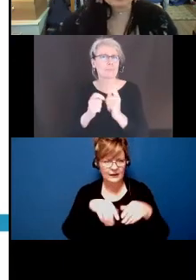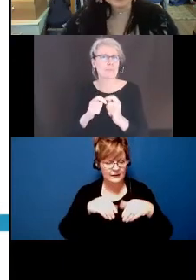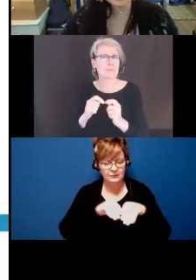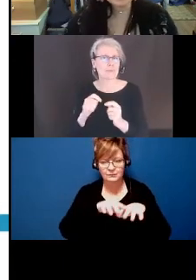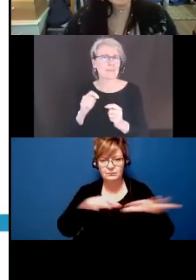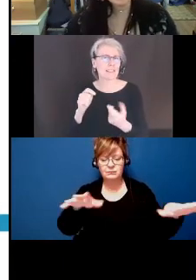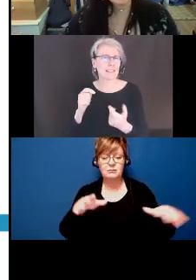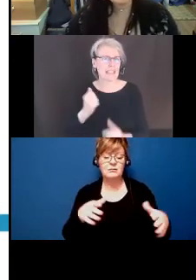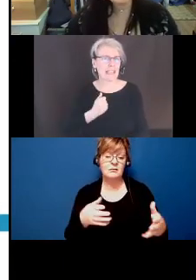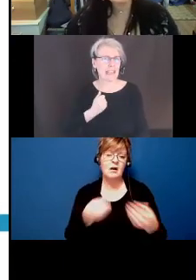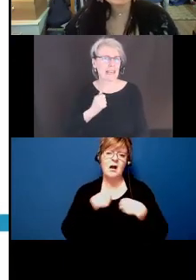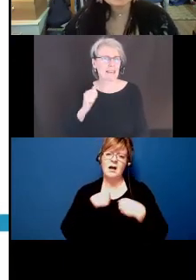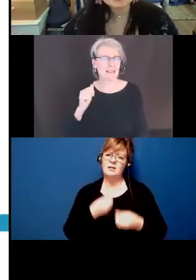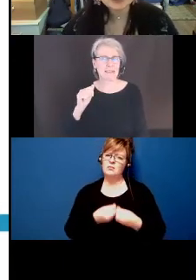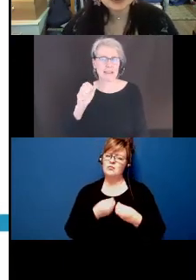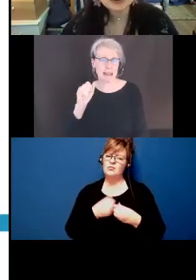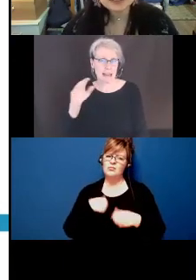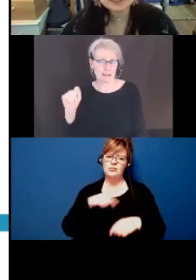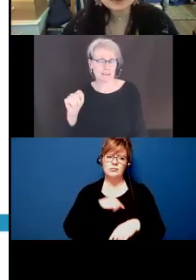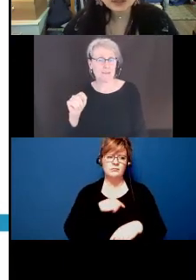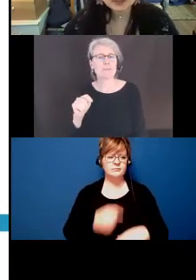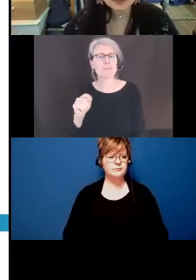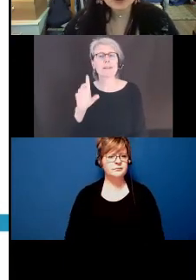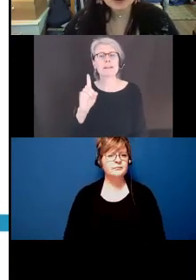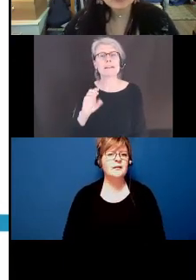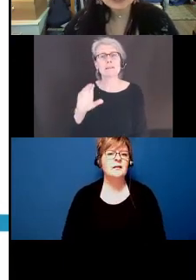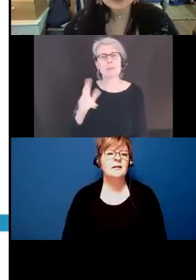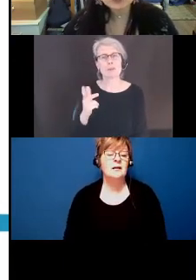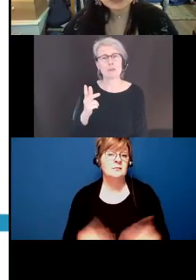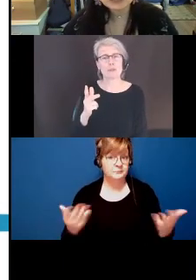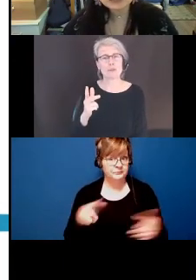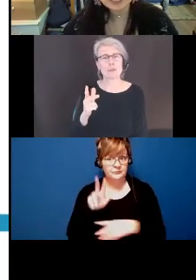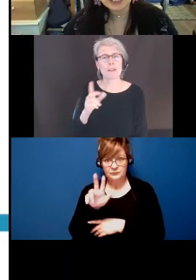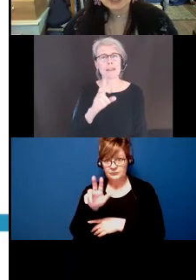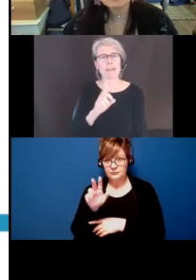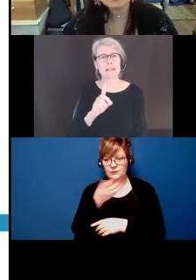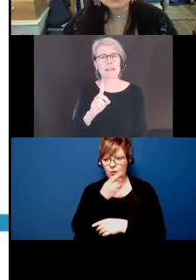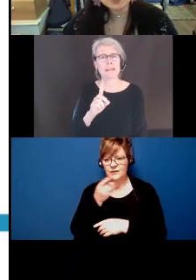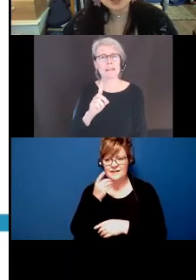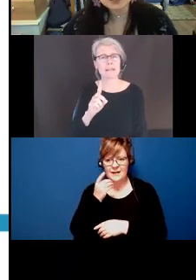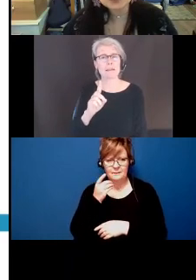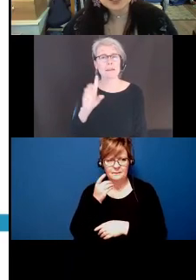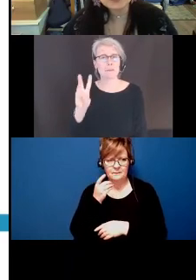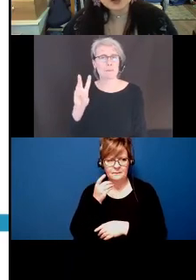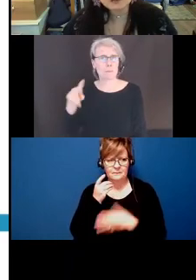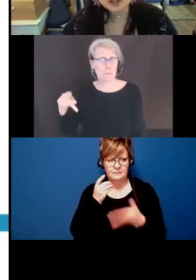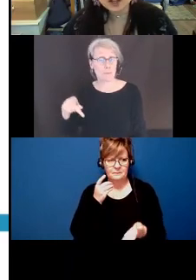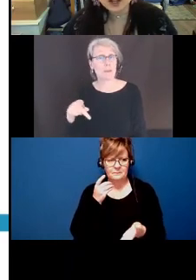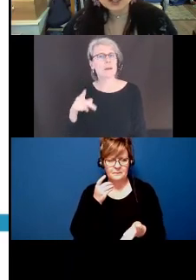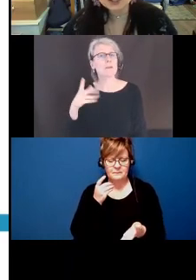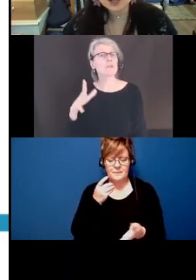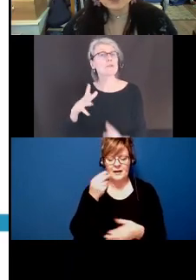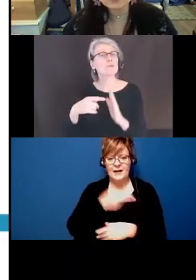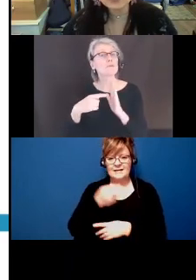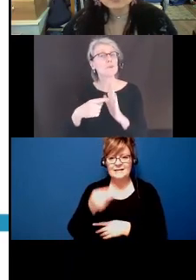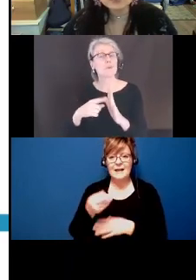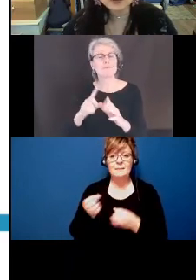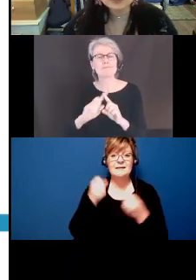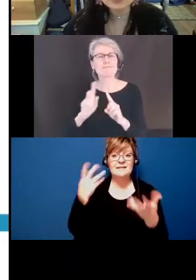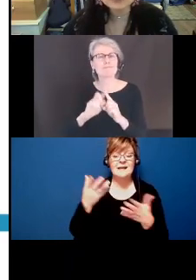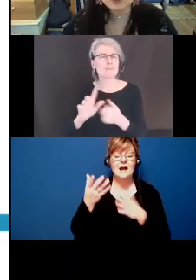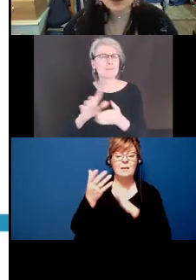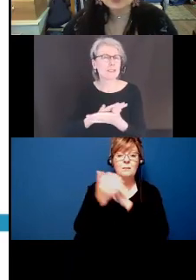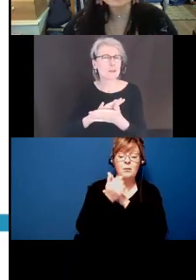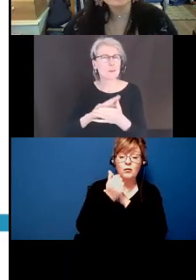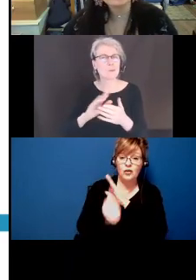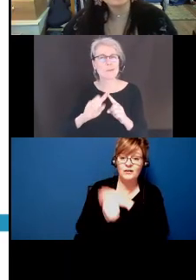delay. On December 3rd, Disability Without Poverty released a video montage of incredible